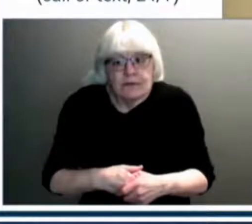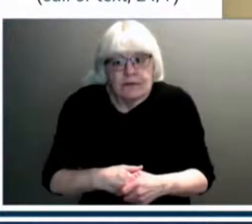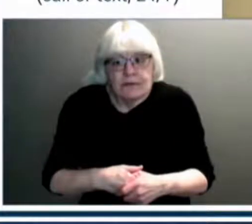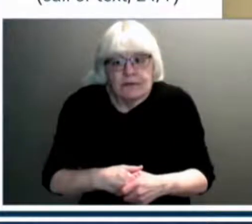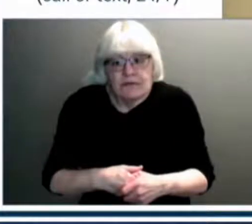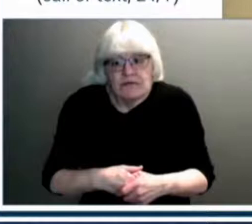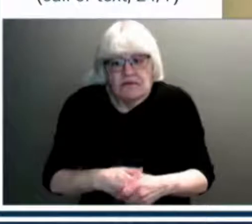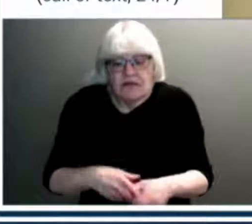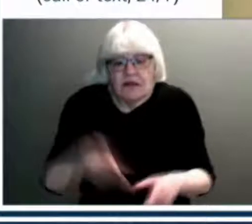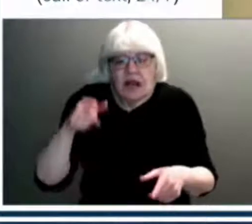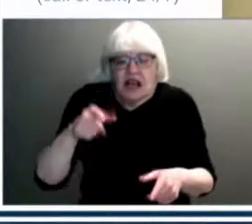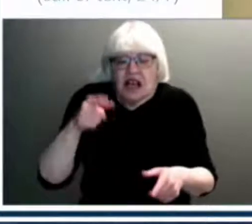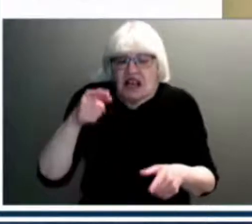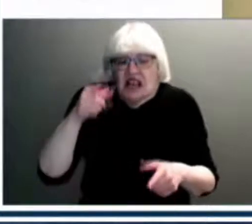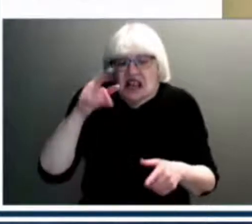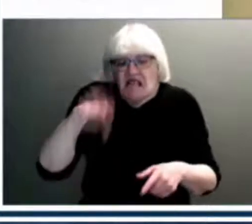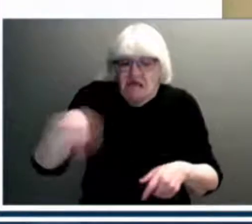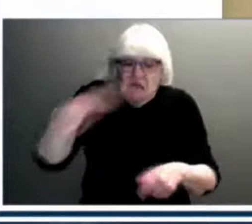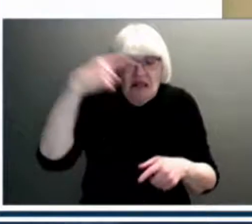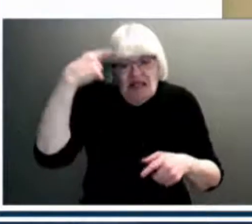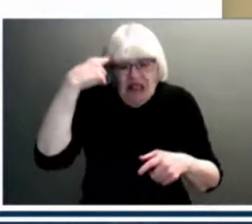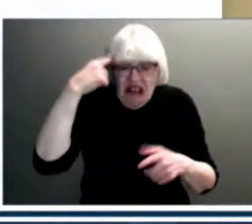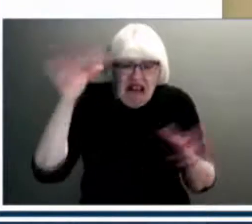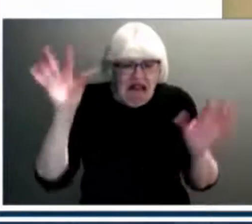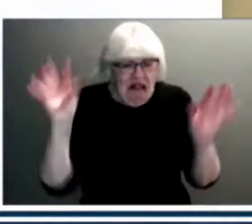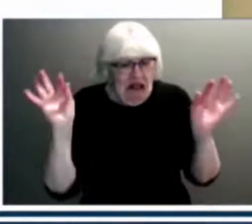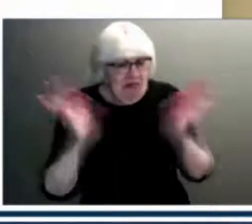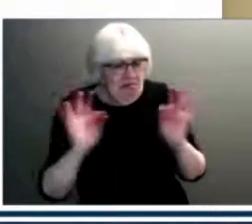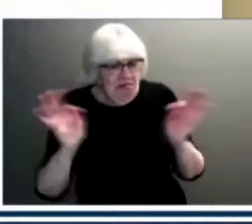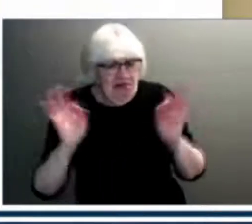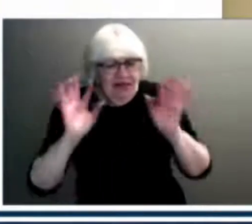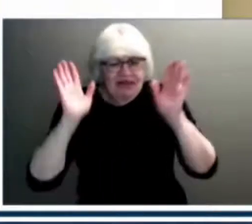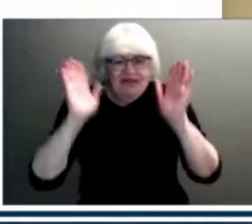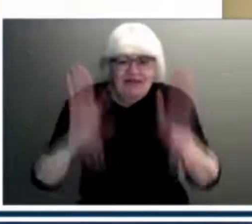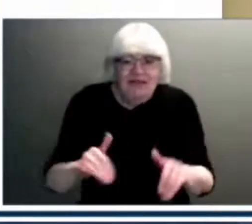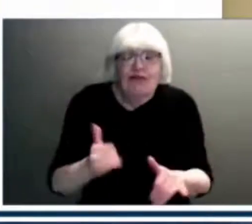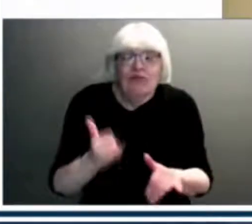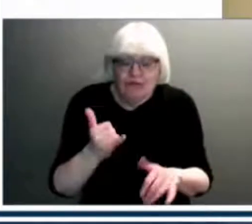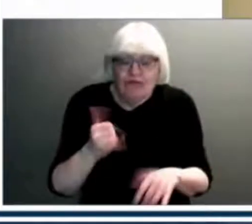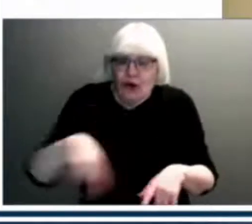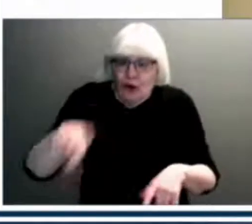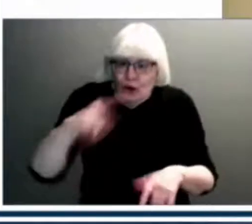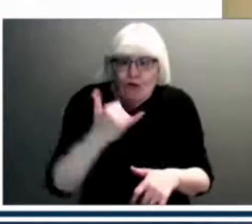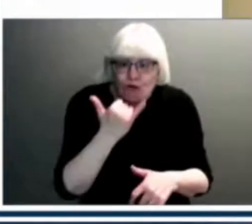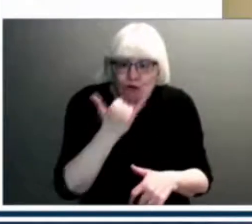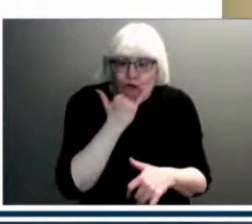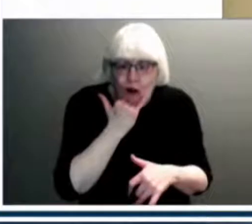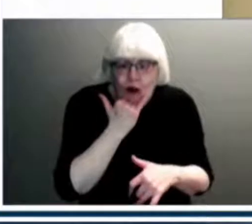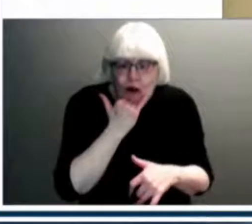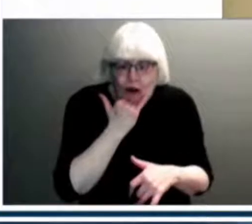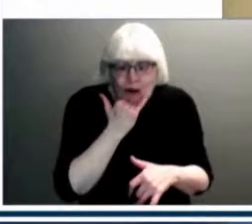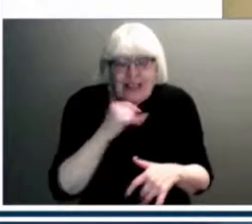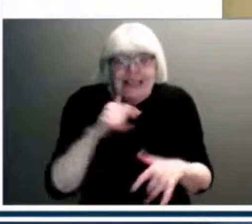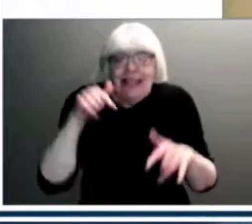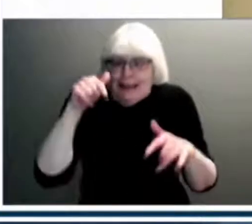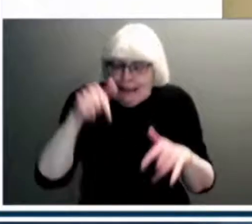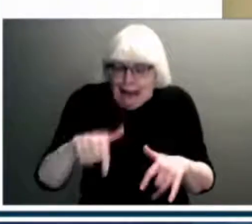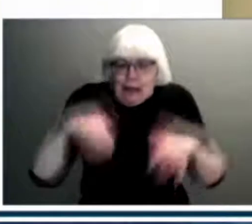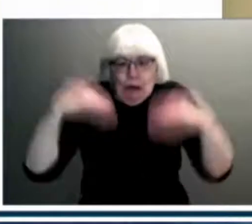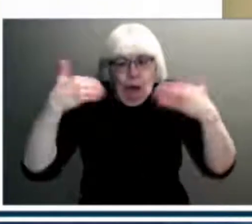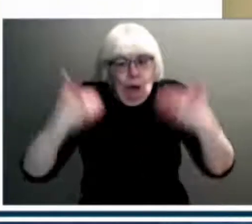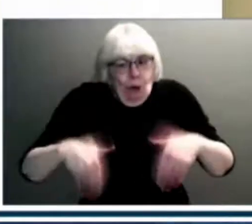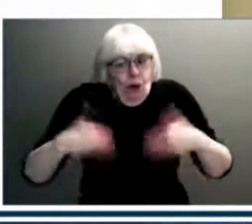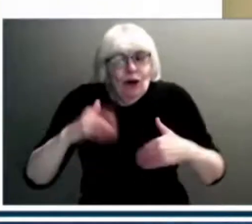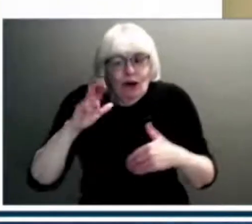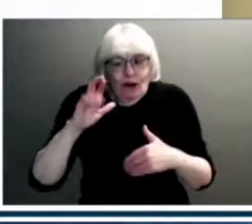you're absolutely wrong. It's a risk to people who are vulnerable, people we all have in our lives, people we know and love.